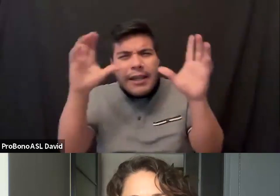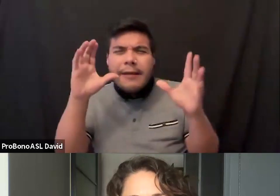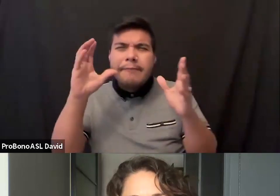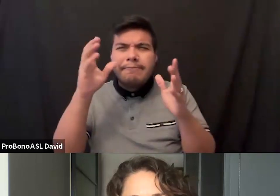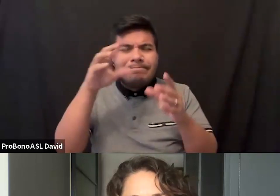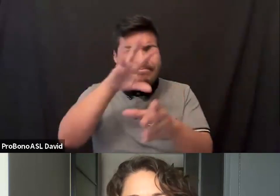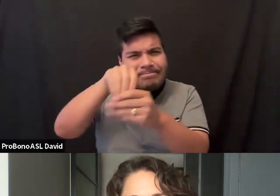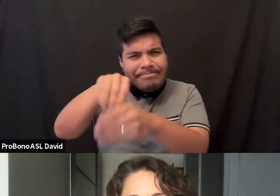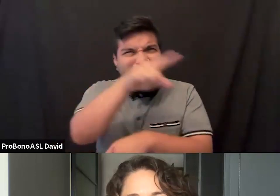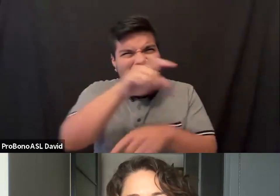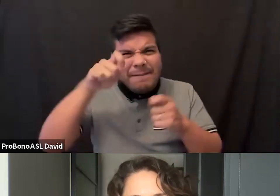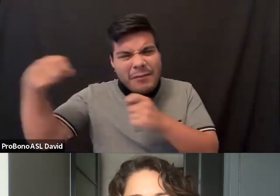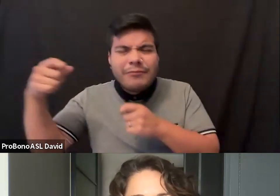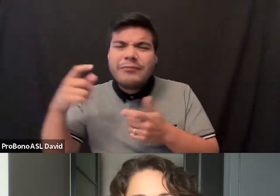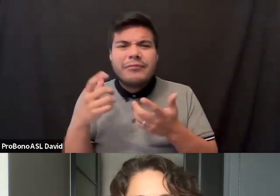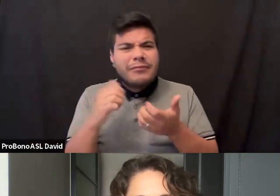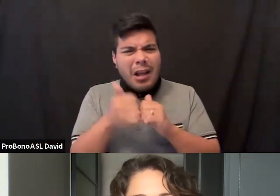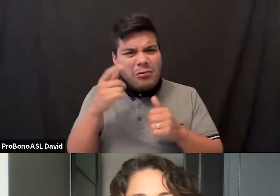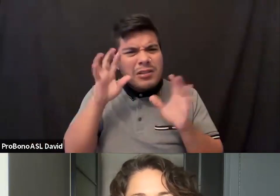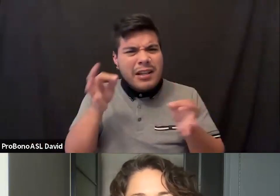into the visuals here?